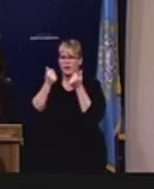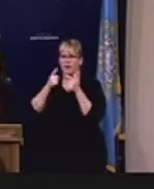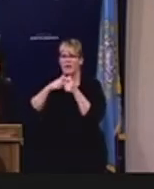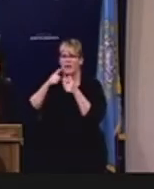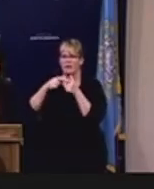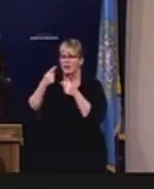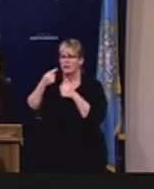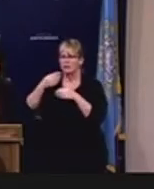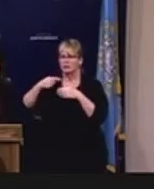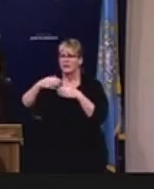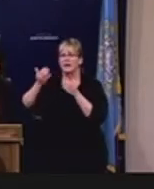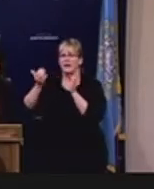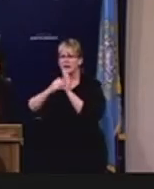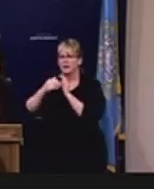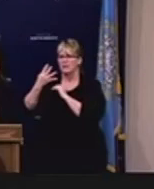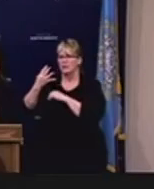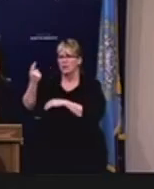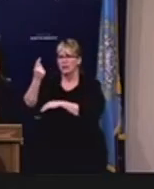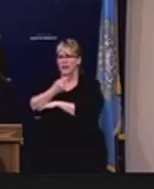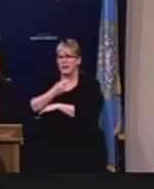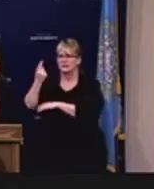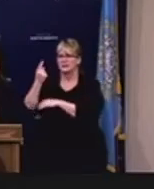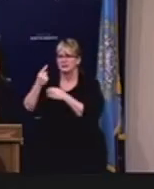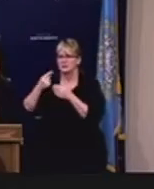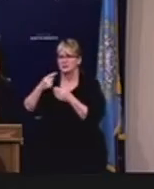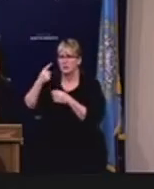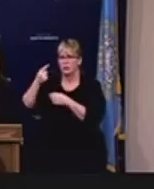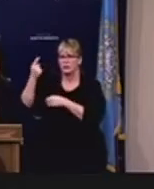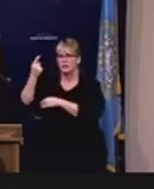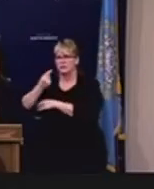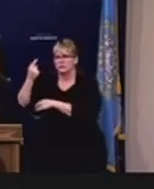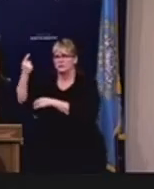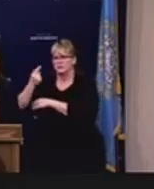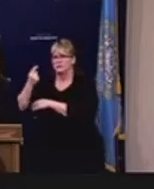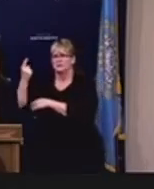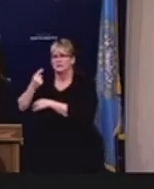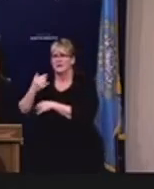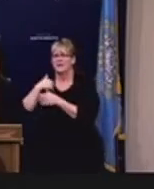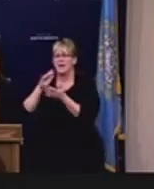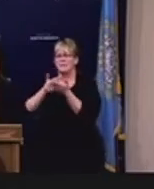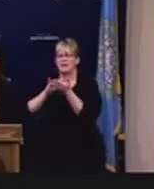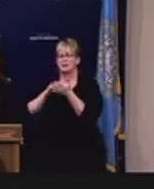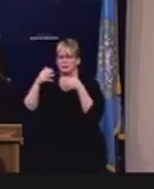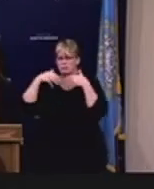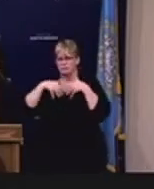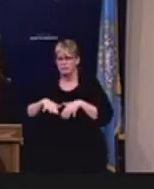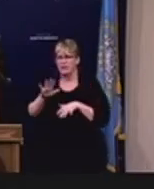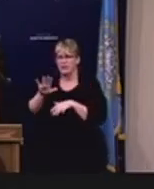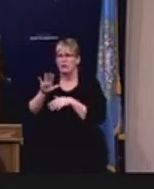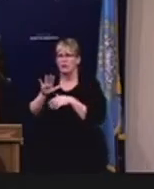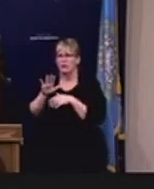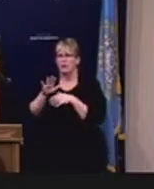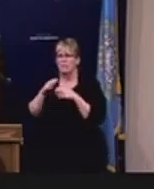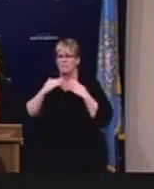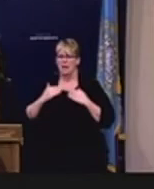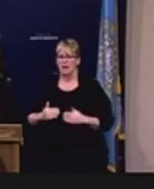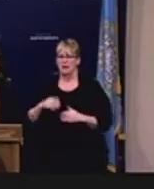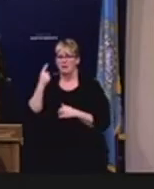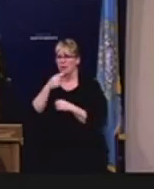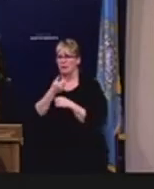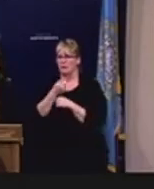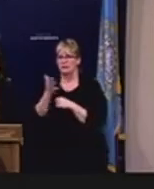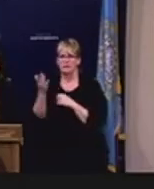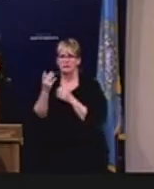the medication works is that it stays in your system for an extended period of time, similar to azithromycin. As in a